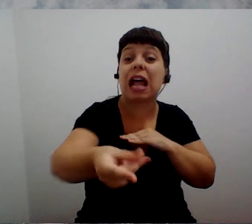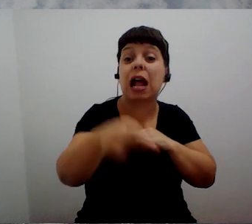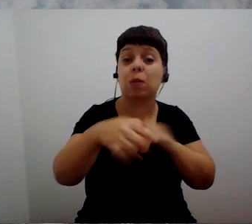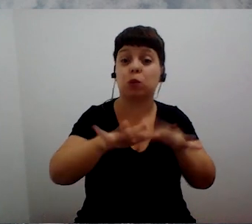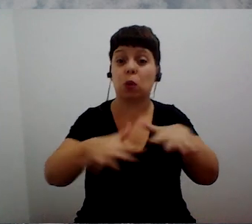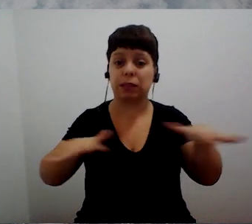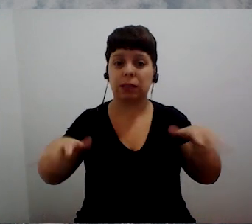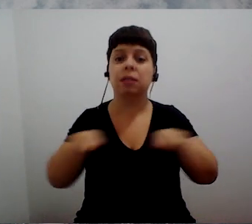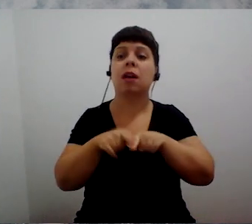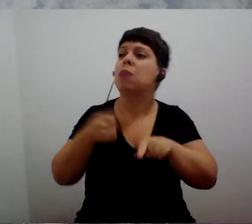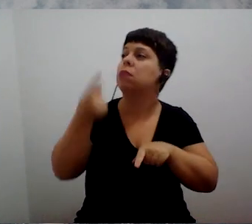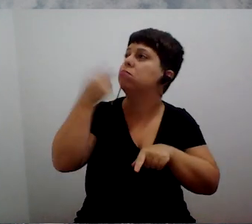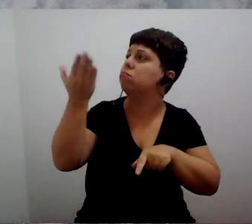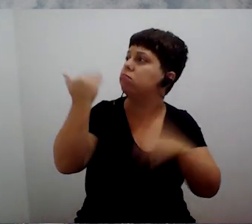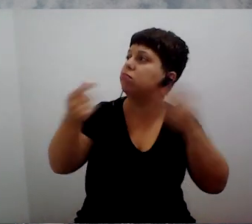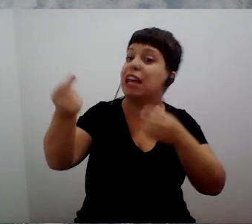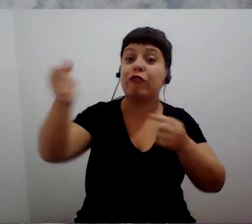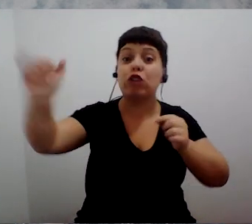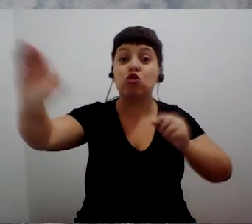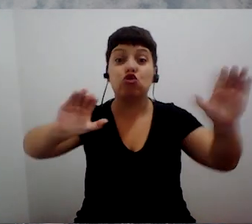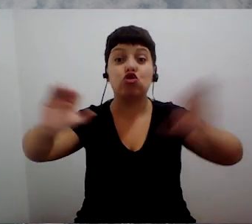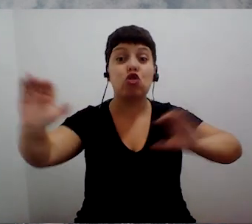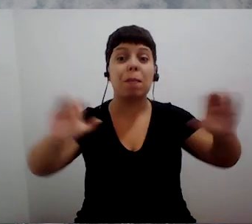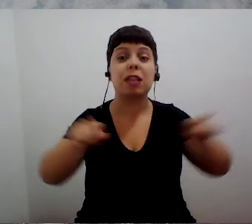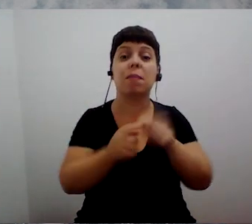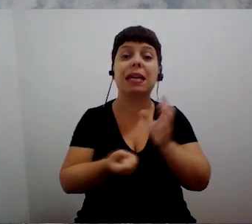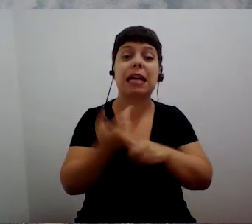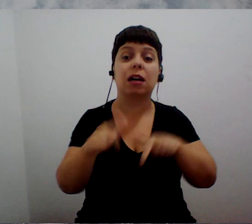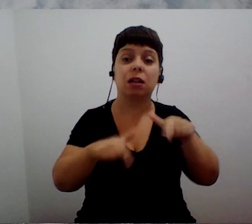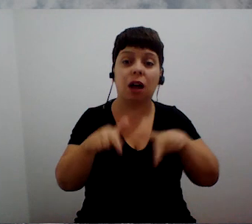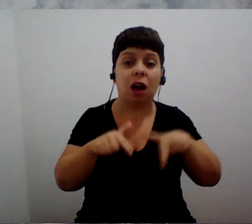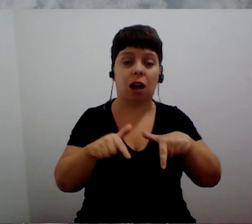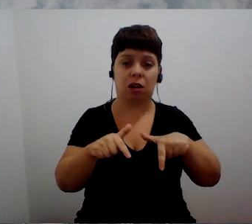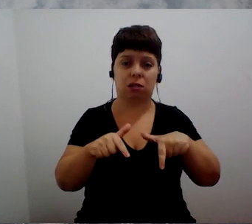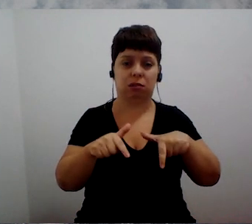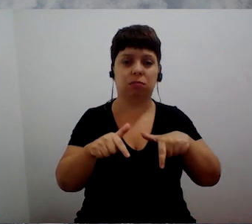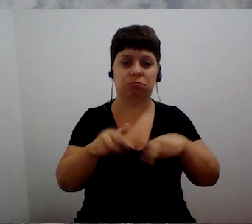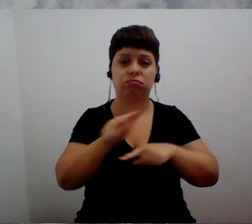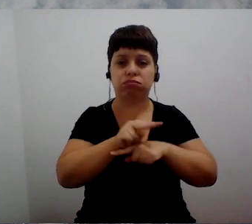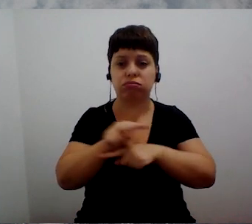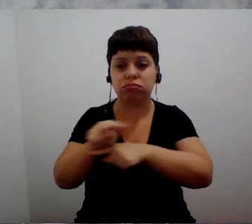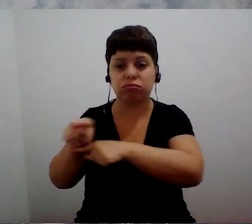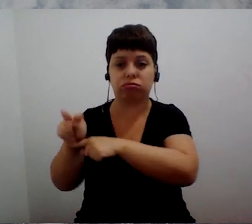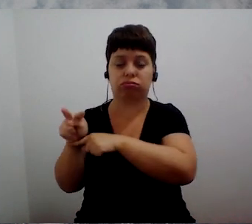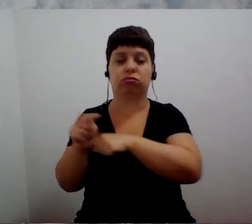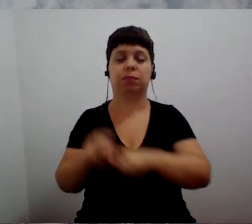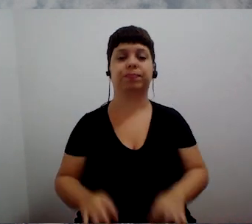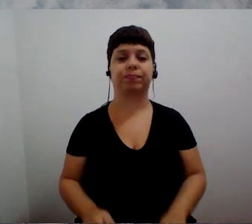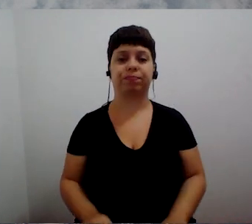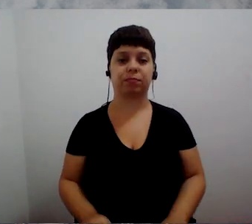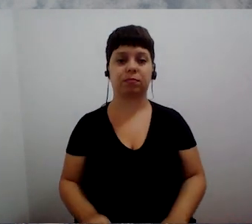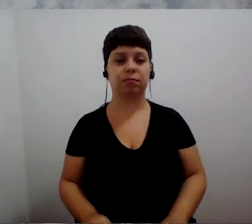attract investment and create jobs to the benefit of coastal communities and national economies. The